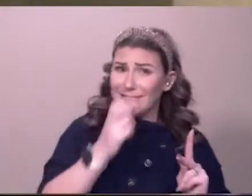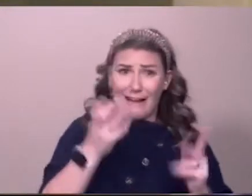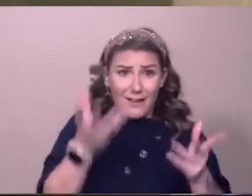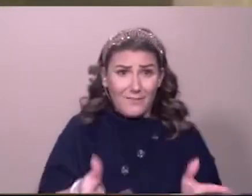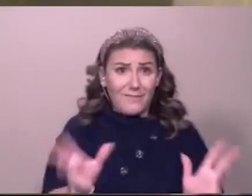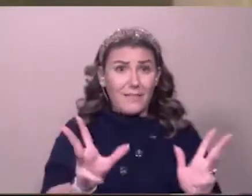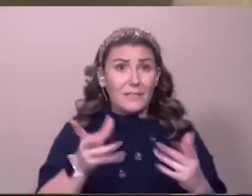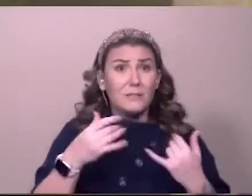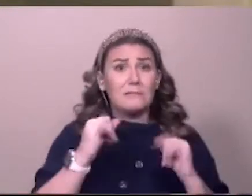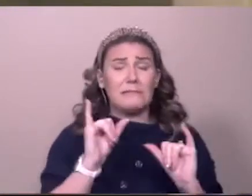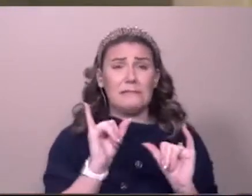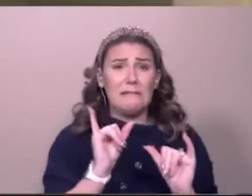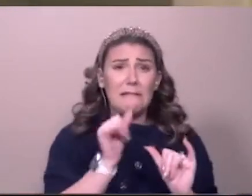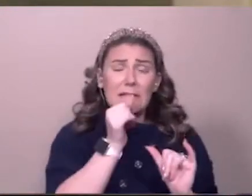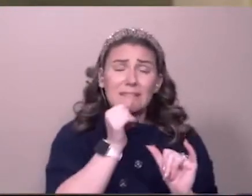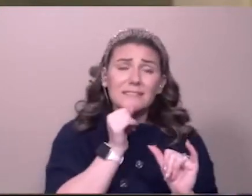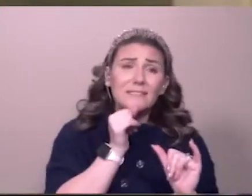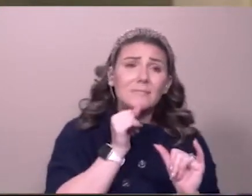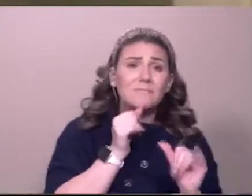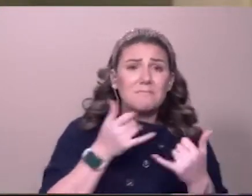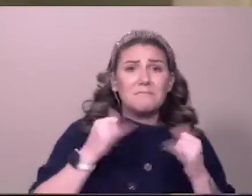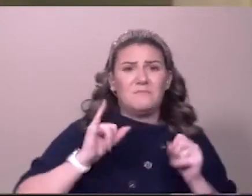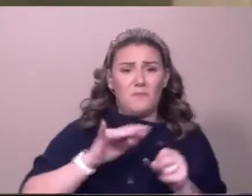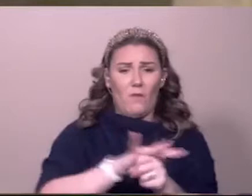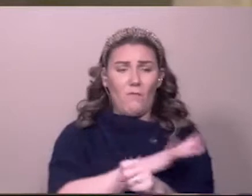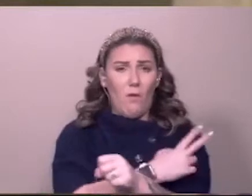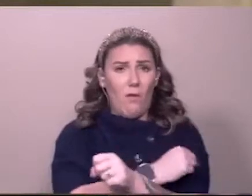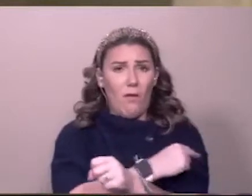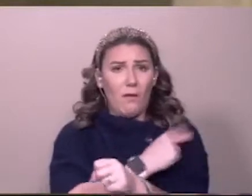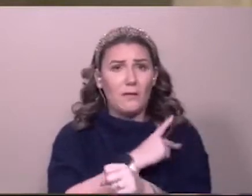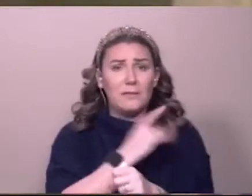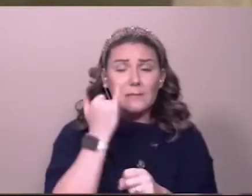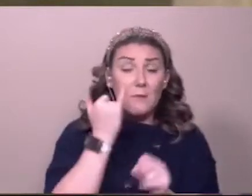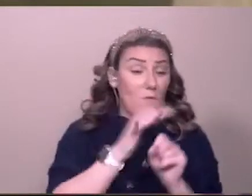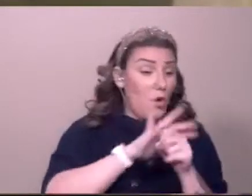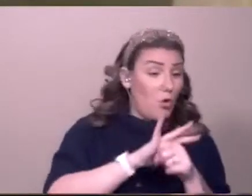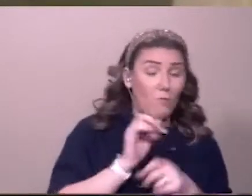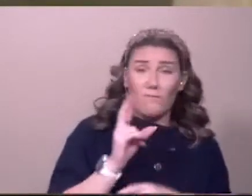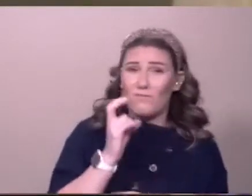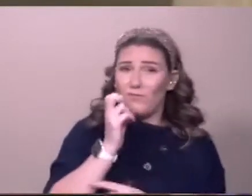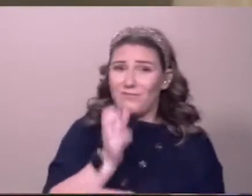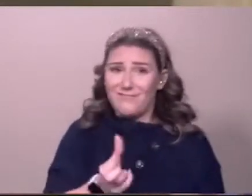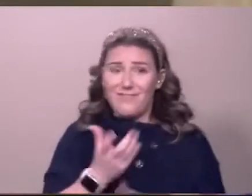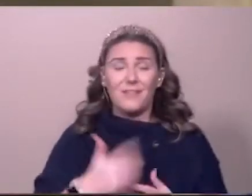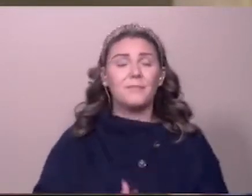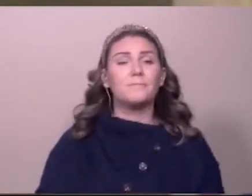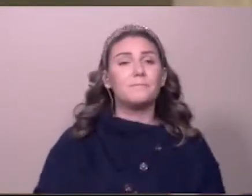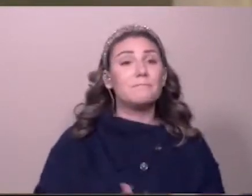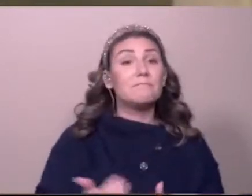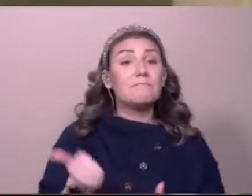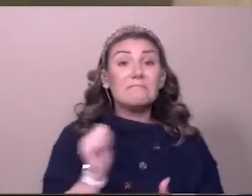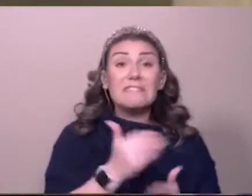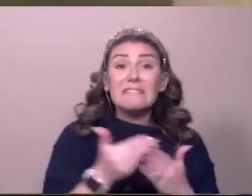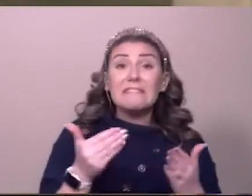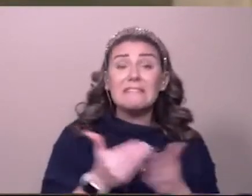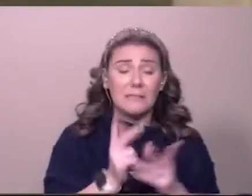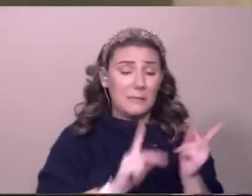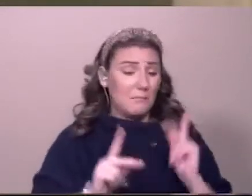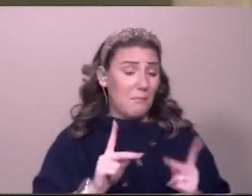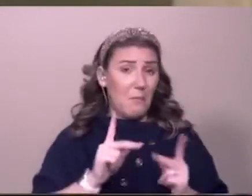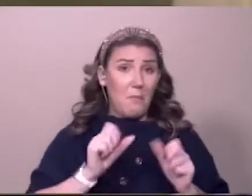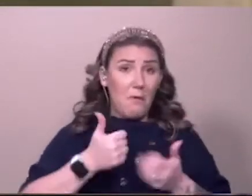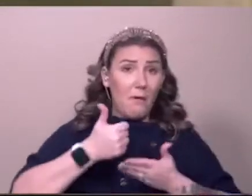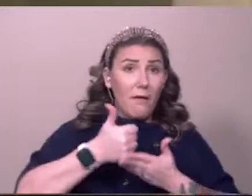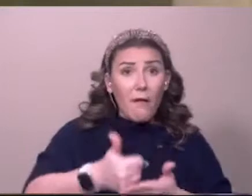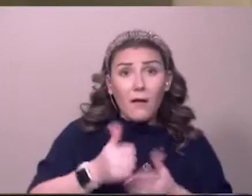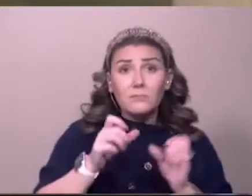dealing with it. There's still congestion in the hospital, whether you have COVID or not. So anything anyone can do to help